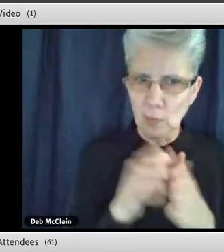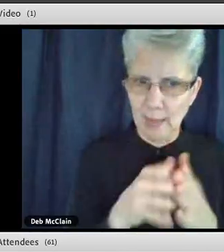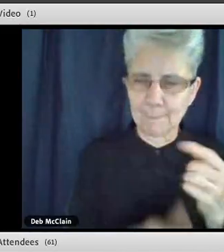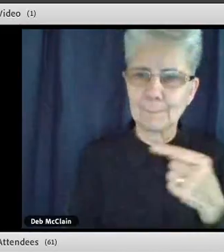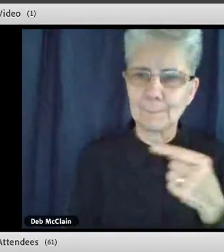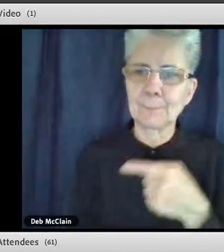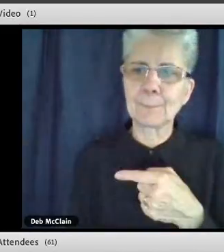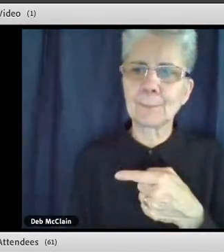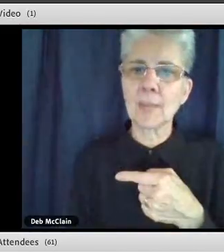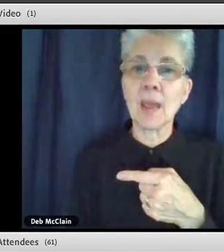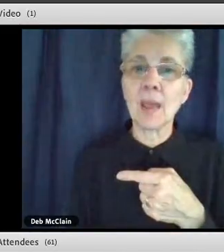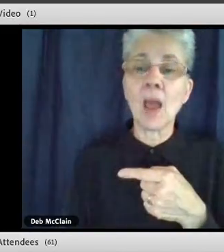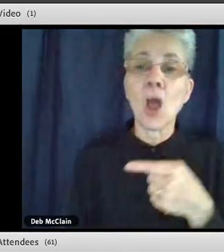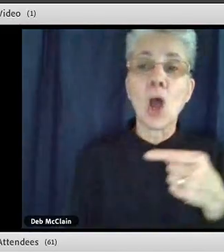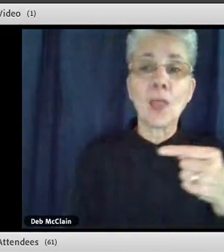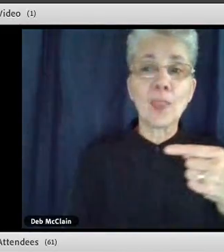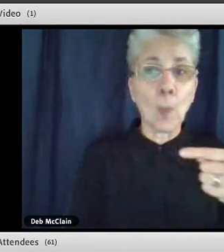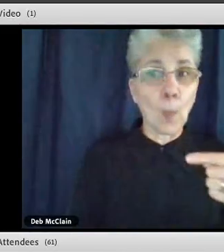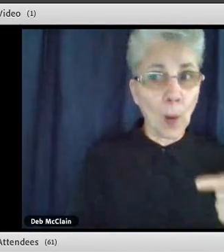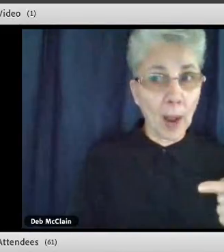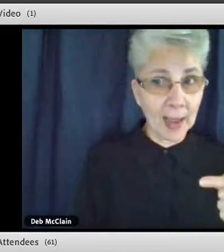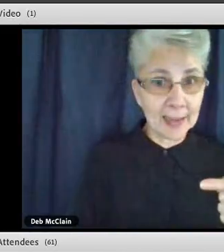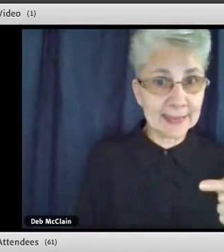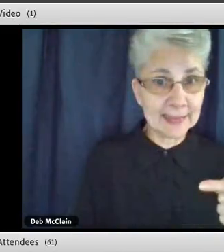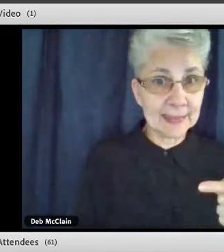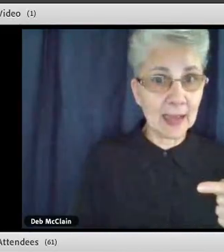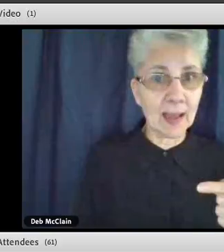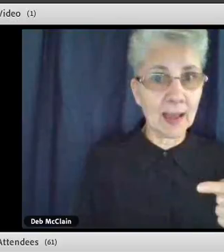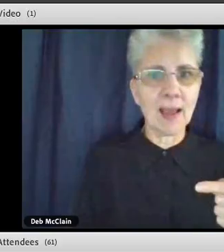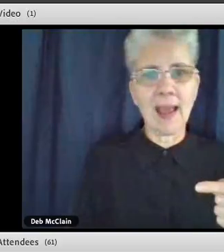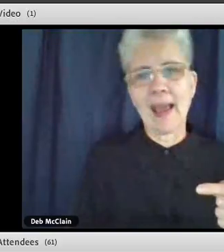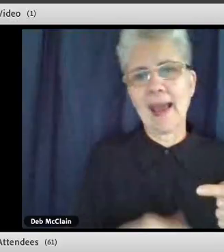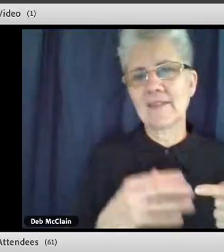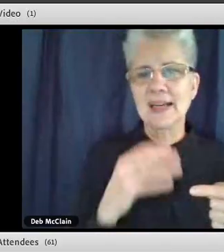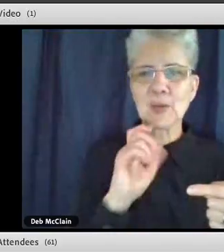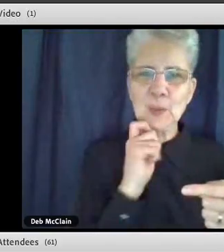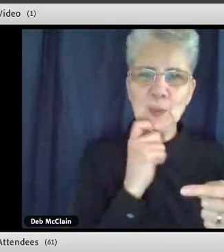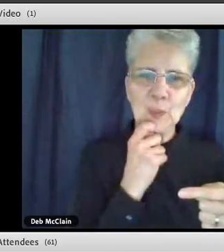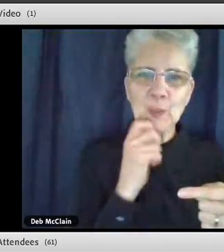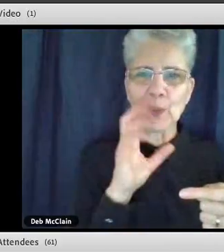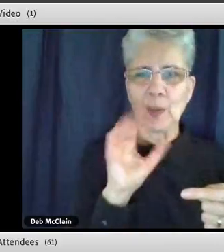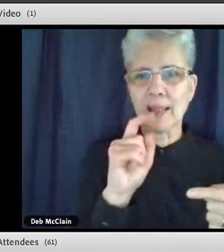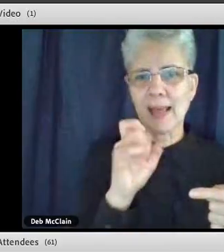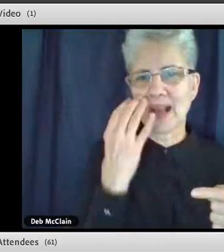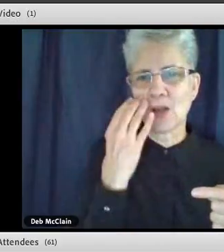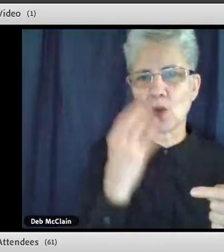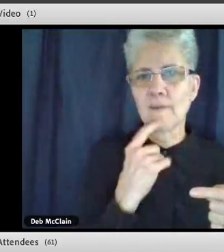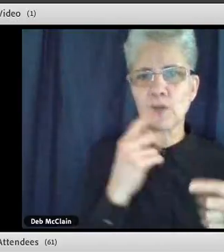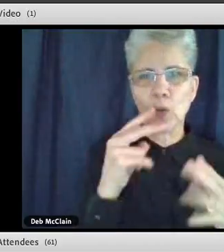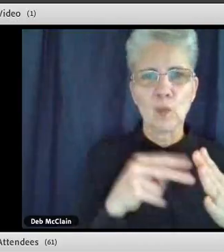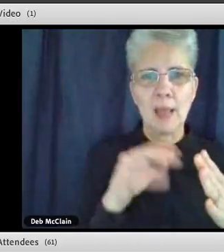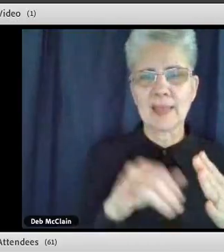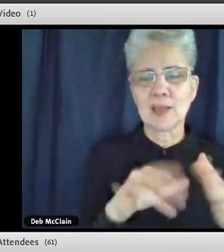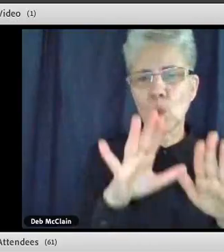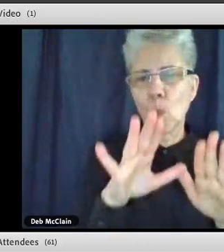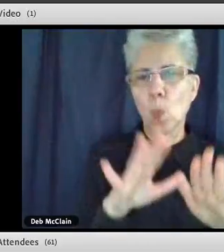then on the right, we have our cozy classics. I don't know if you all have encountered these wonderful